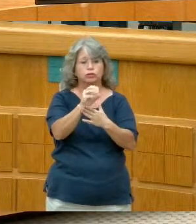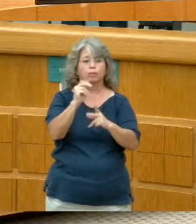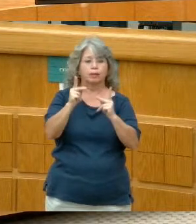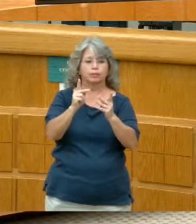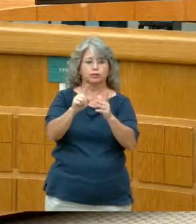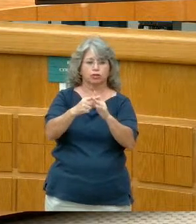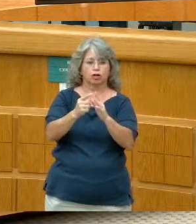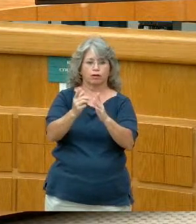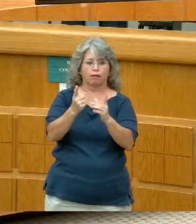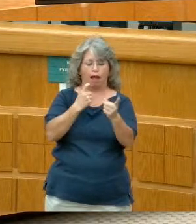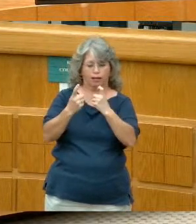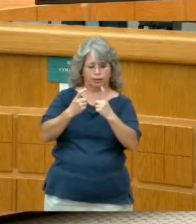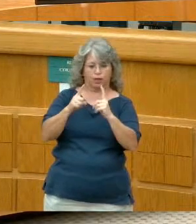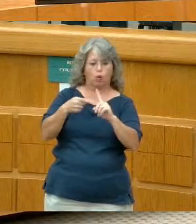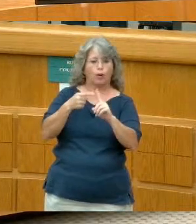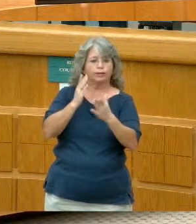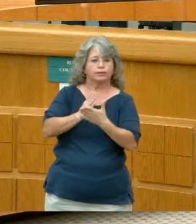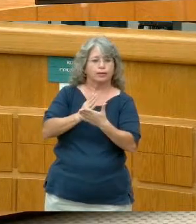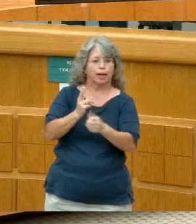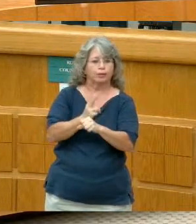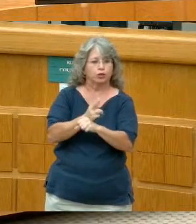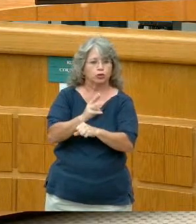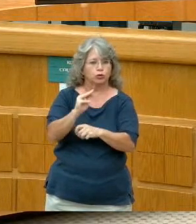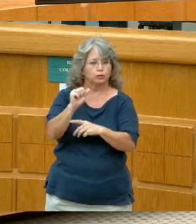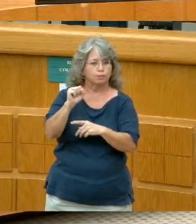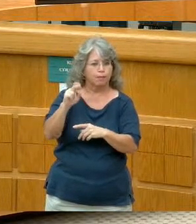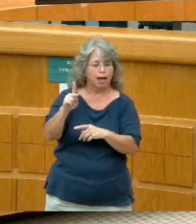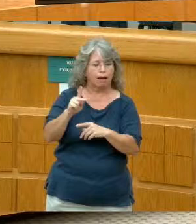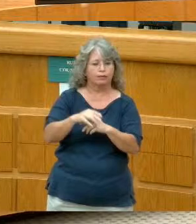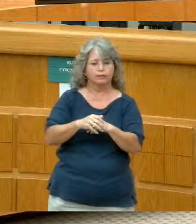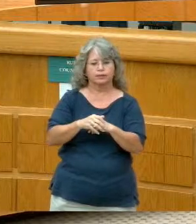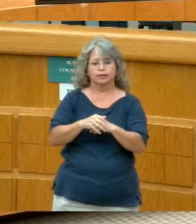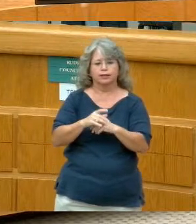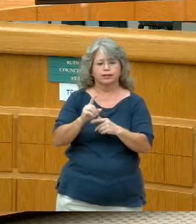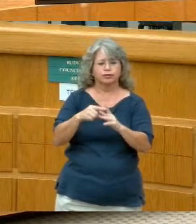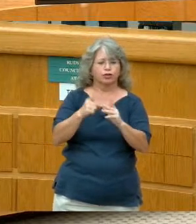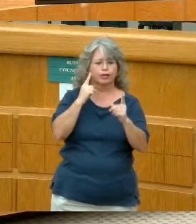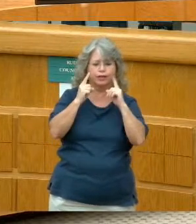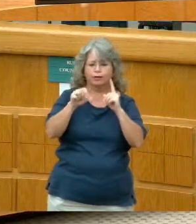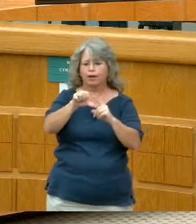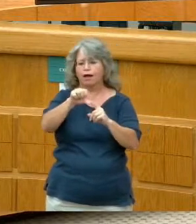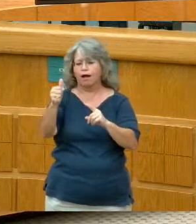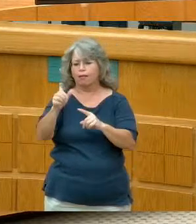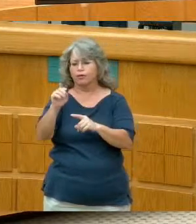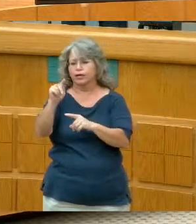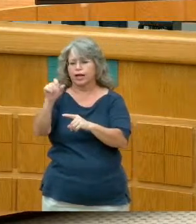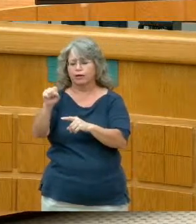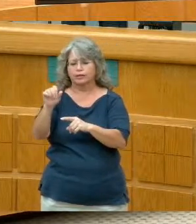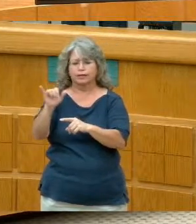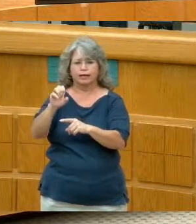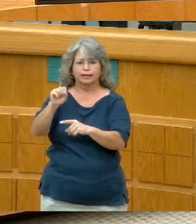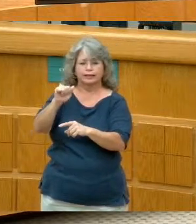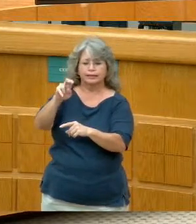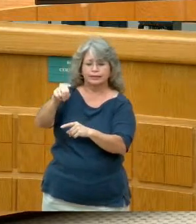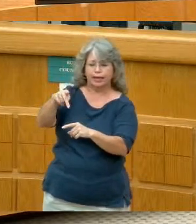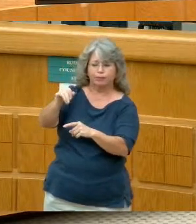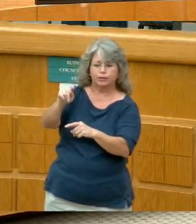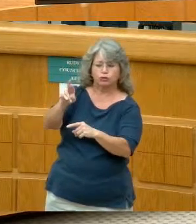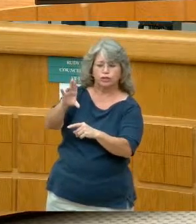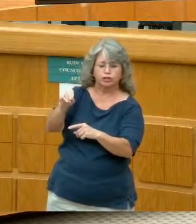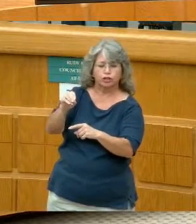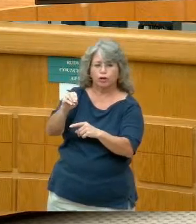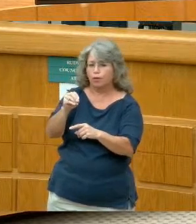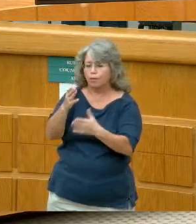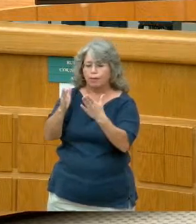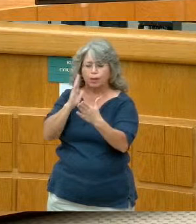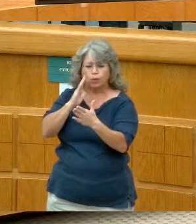questions about when we could stop wearing masks. And we started hearing about other counties like San Patricio who are